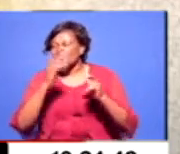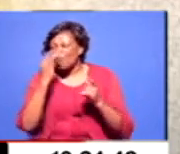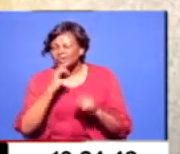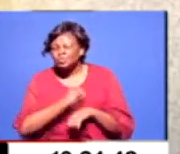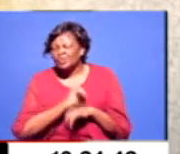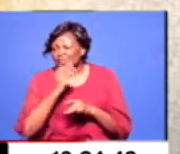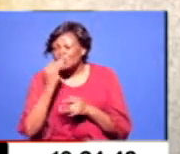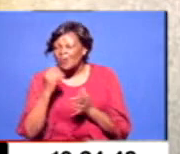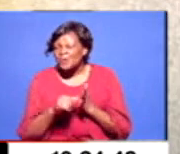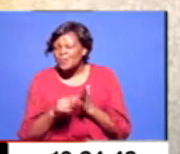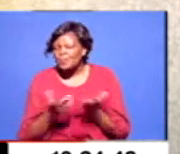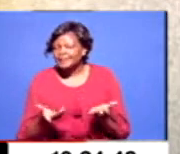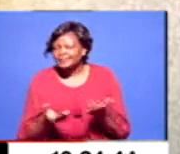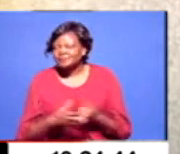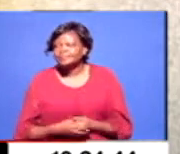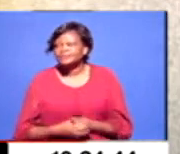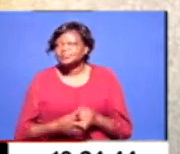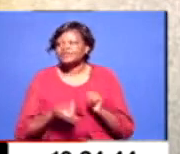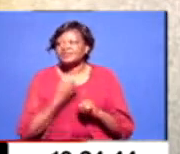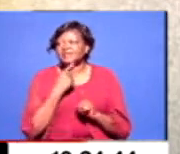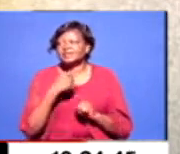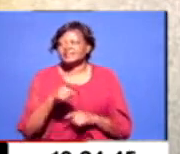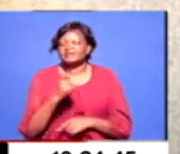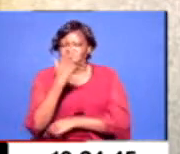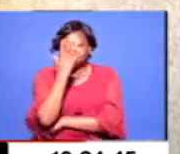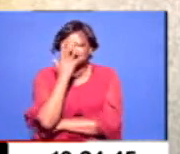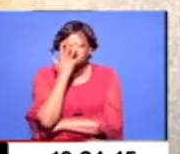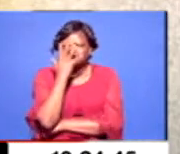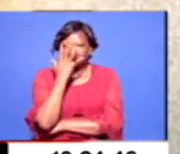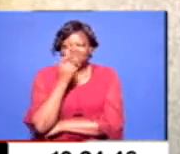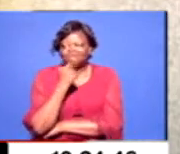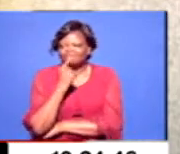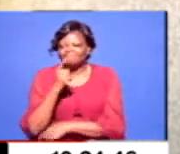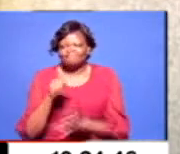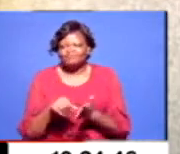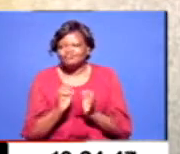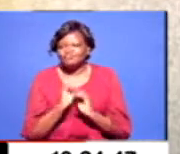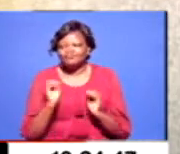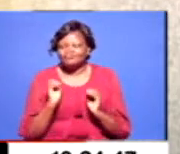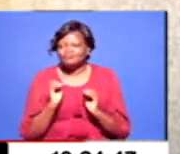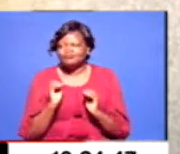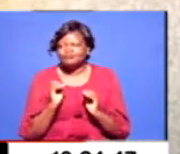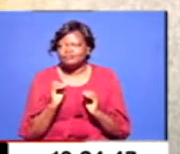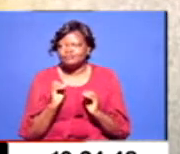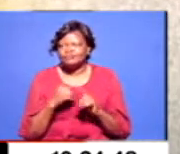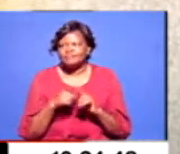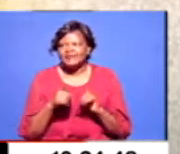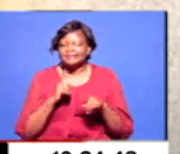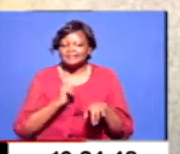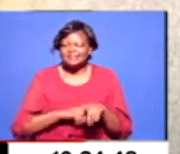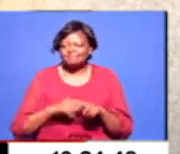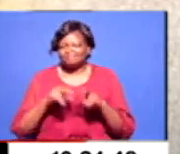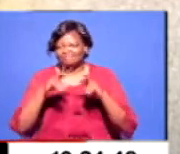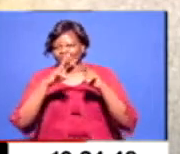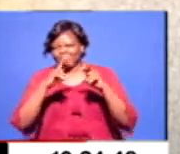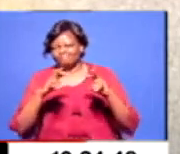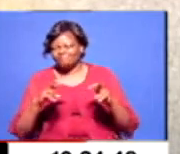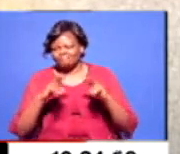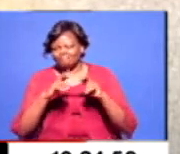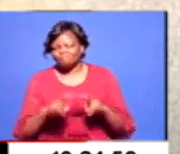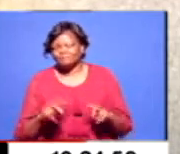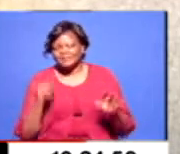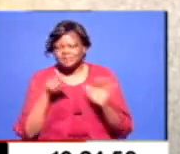the problem was. At first, she was shy. She didn't tell us the problem. But with time, as we engaged her